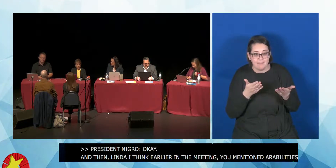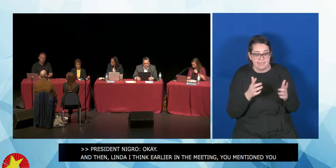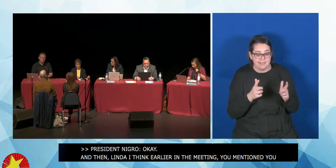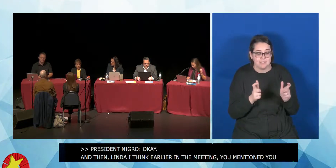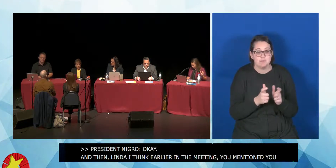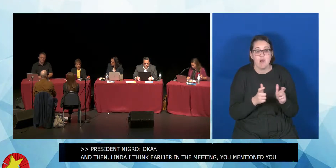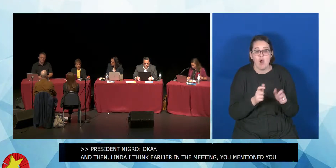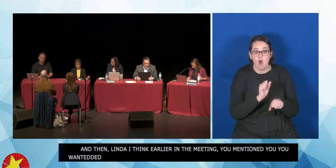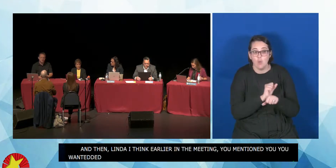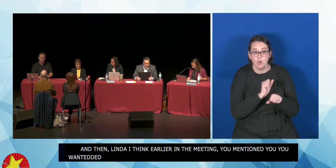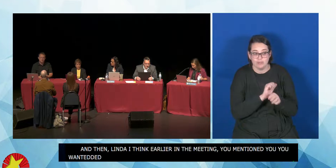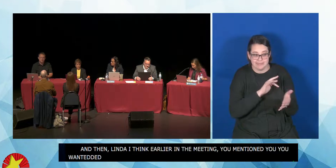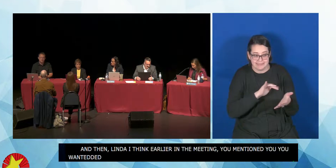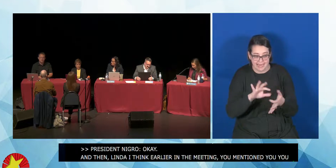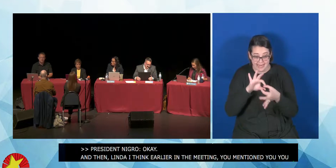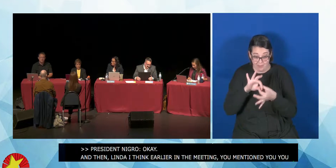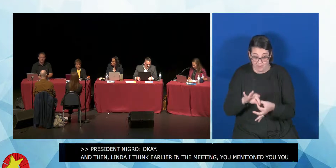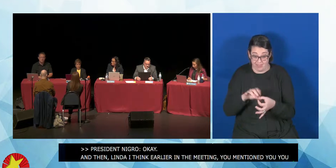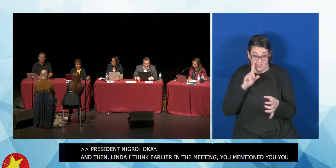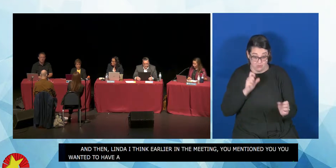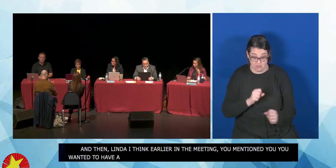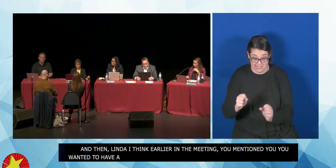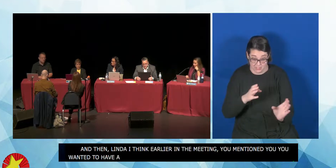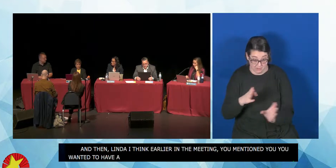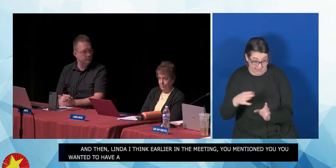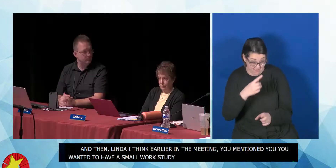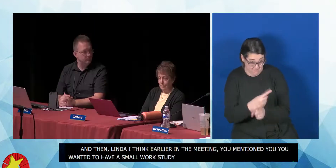the strategic plan. Is that correct?